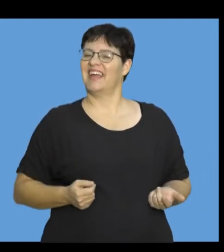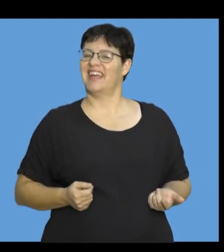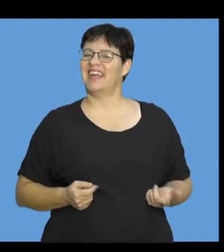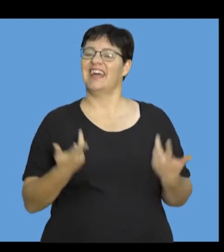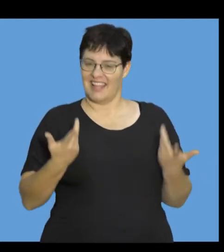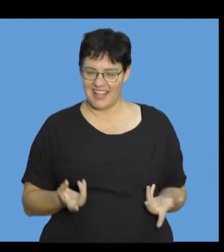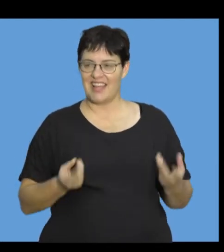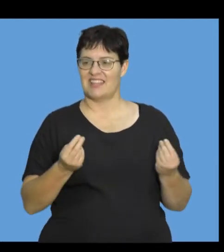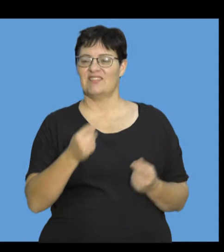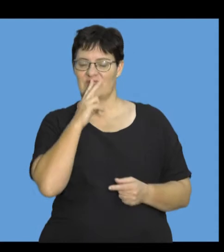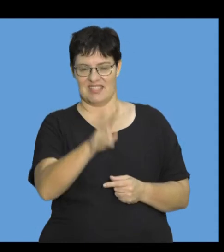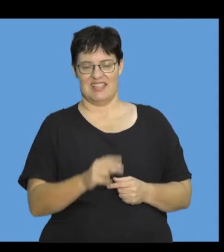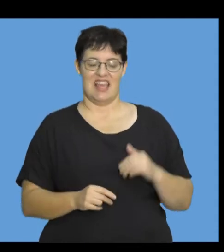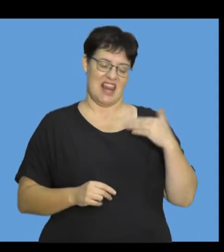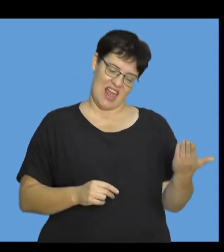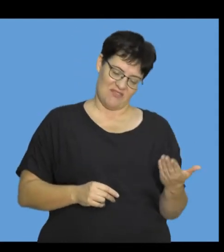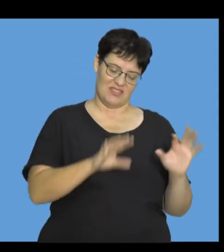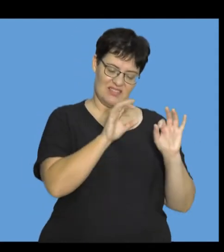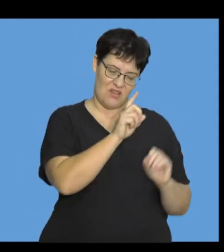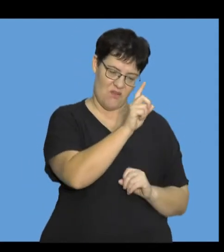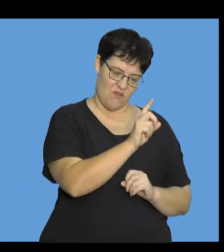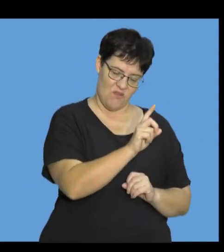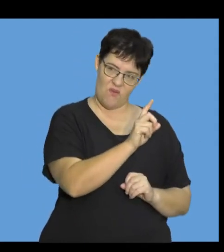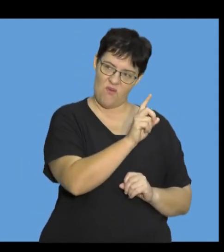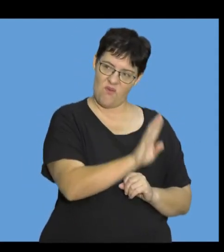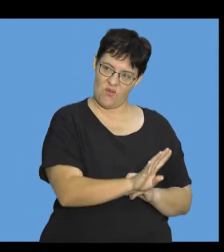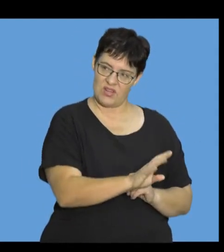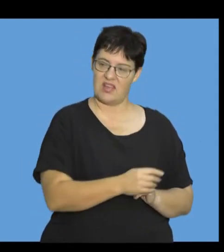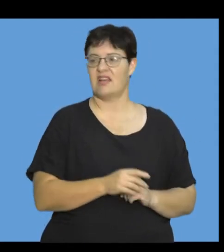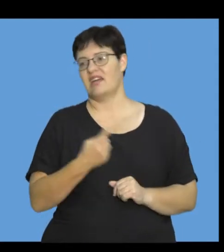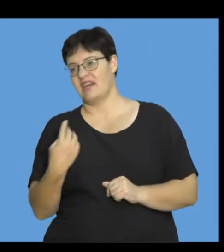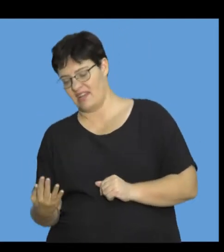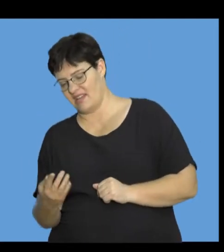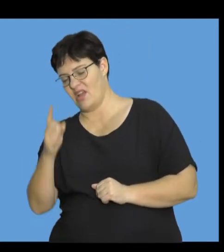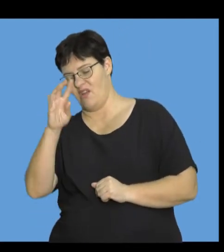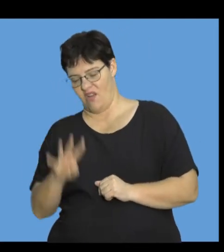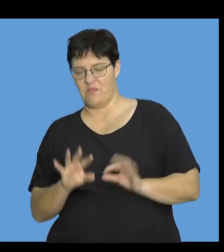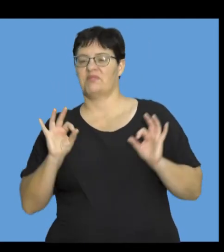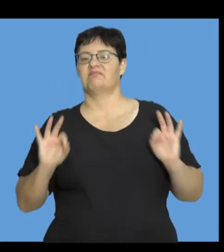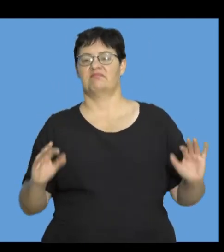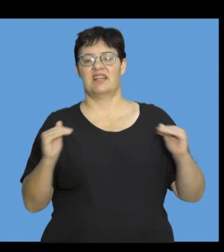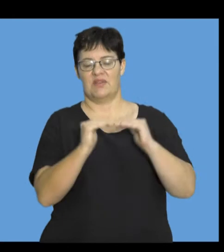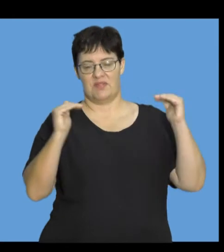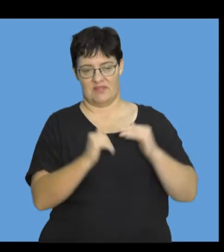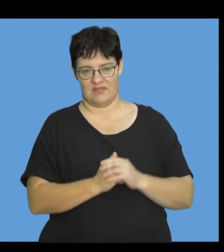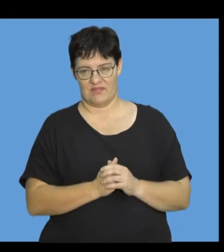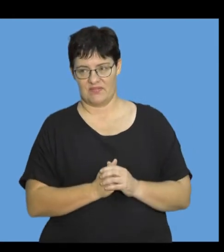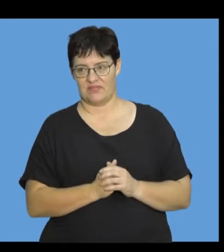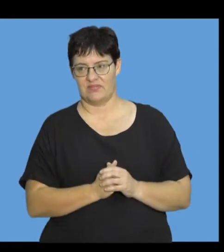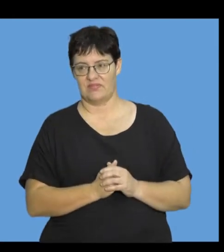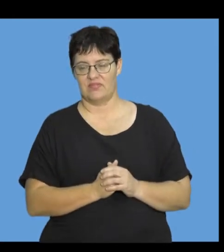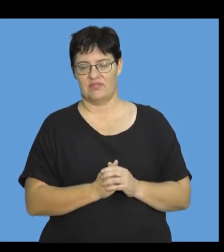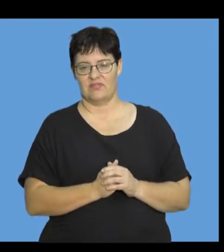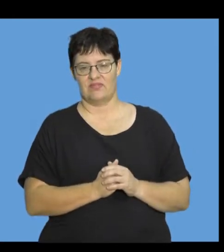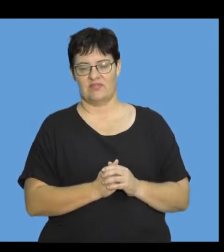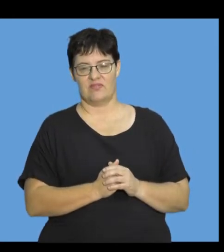that. Therefore, you can see left-hand side is equals to right-hand side.